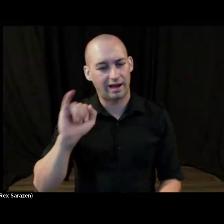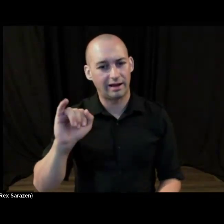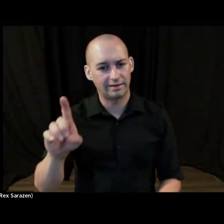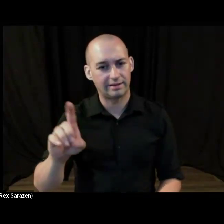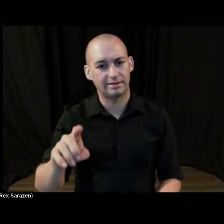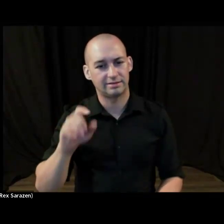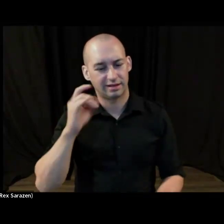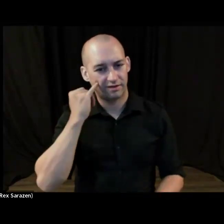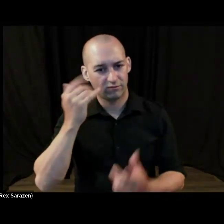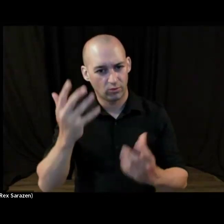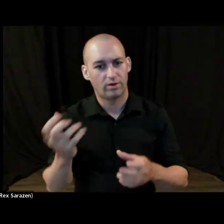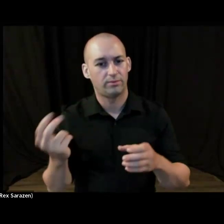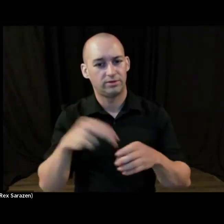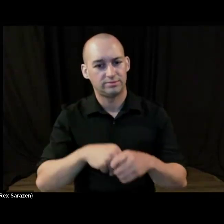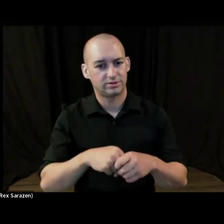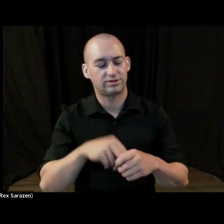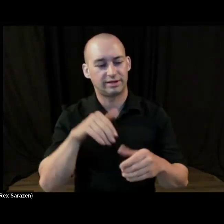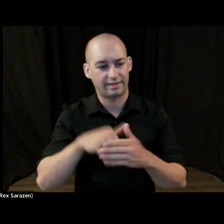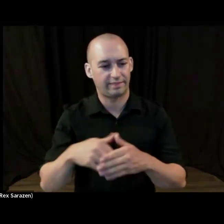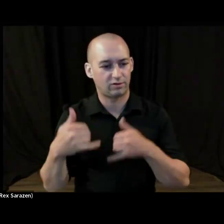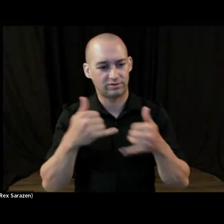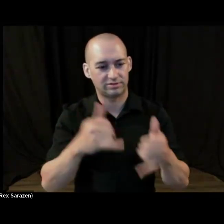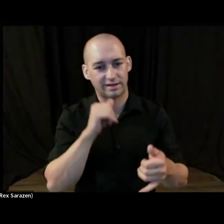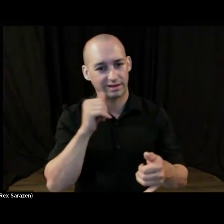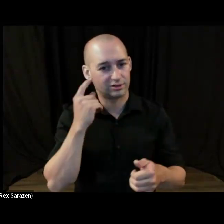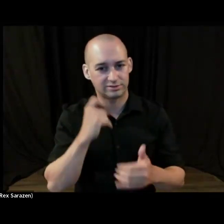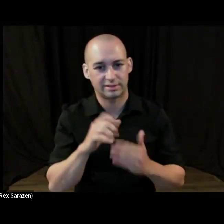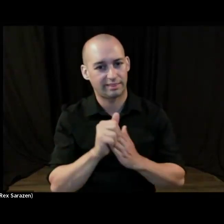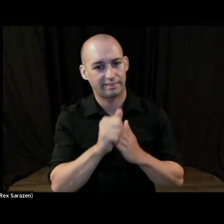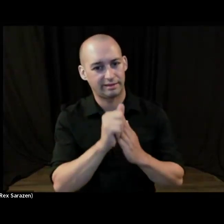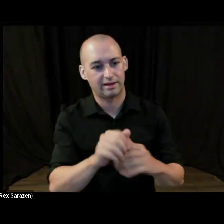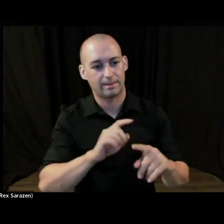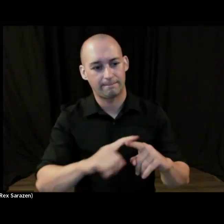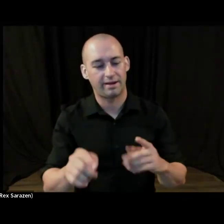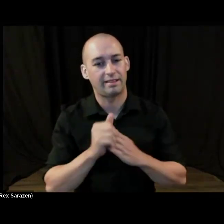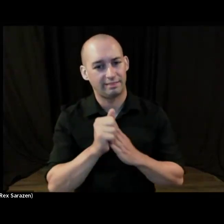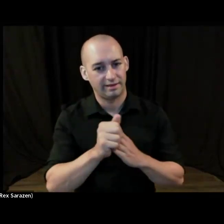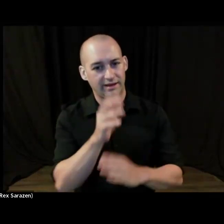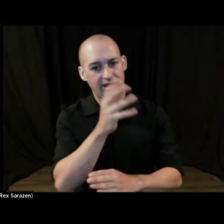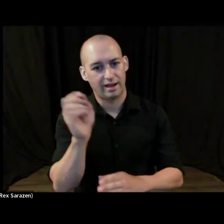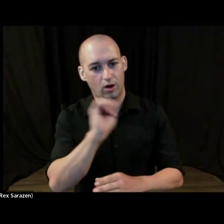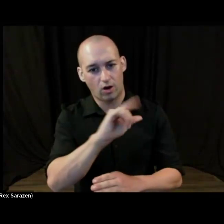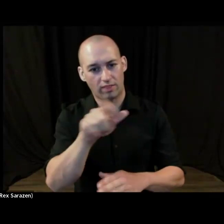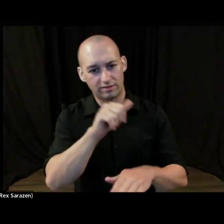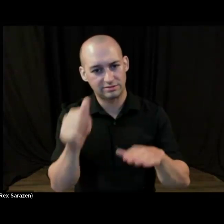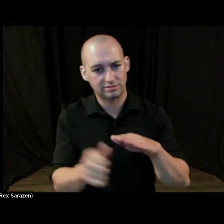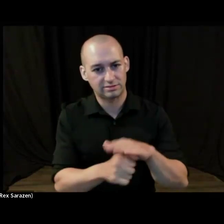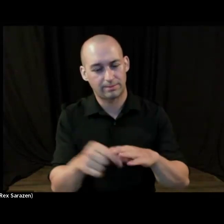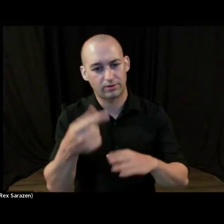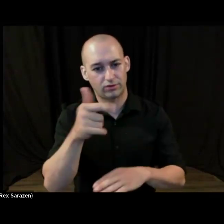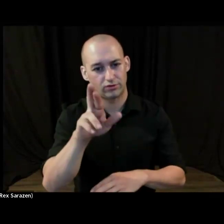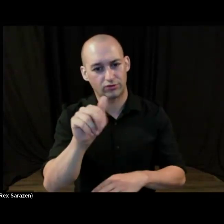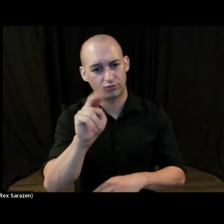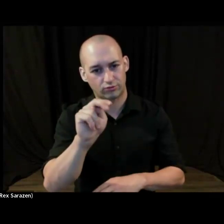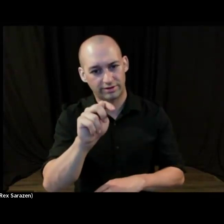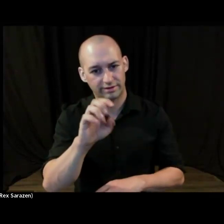grants. And it is not just the lead organization, it is the lead as well as any sub-grantees that may be part